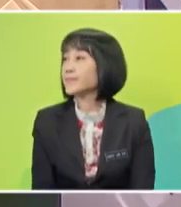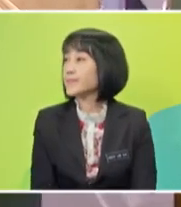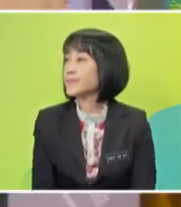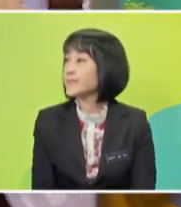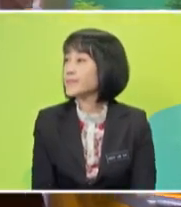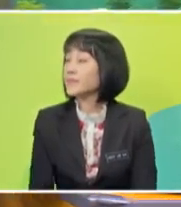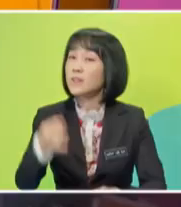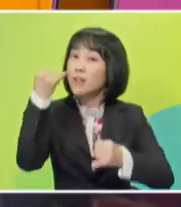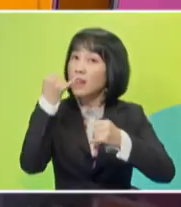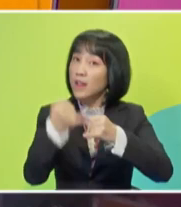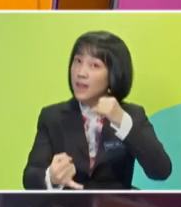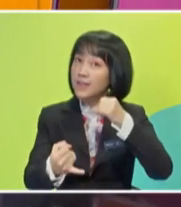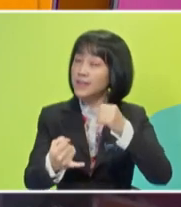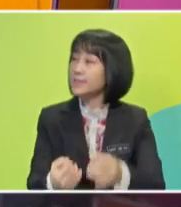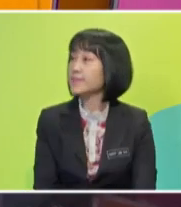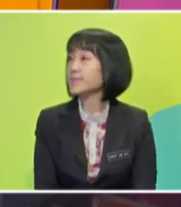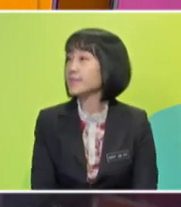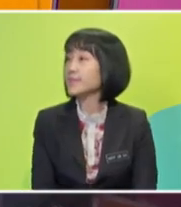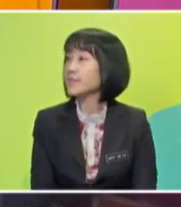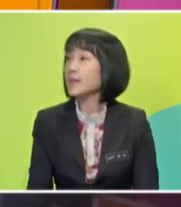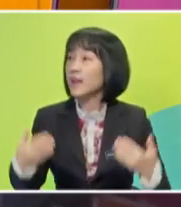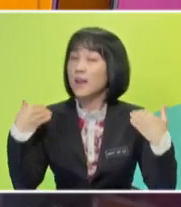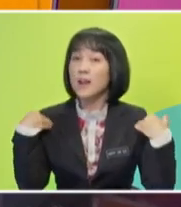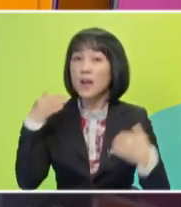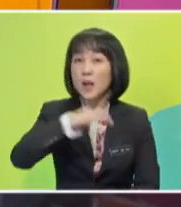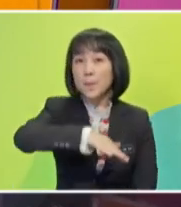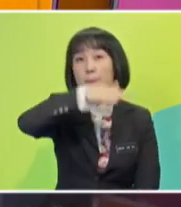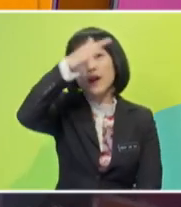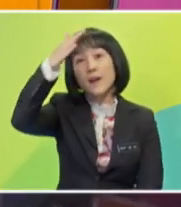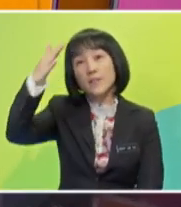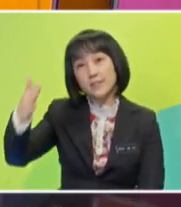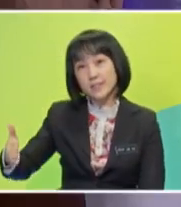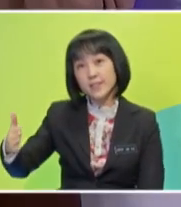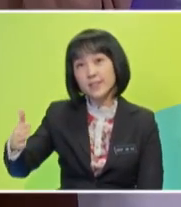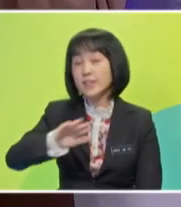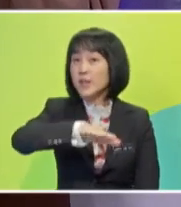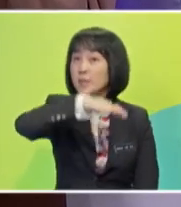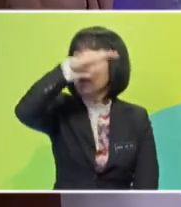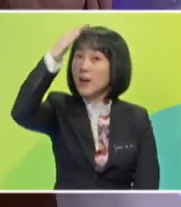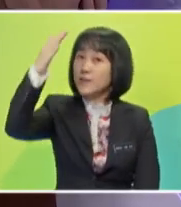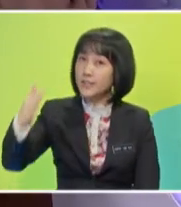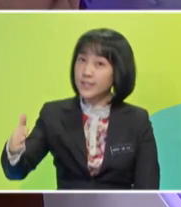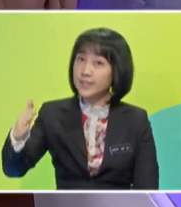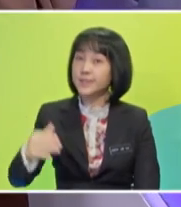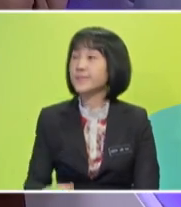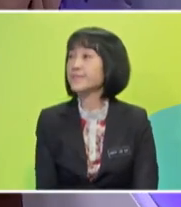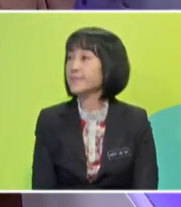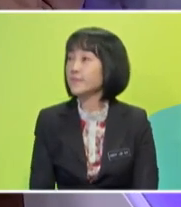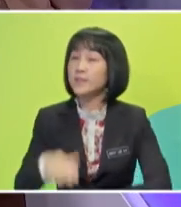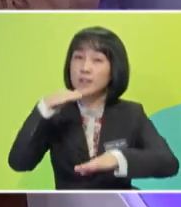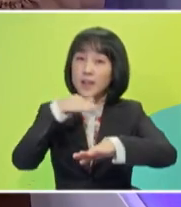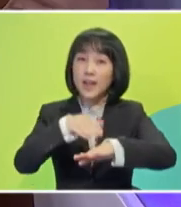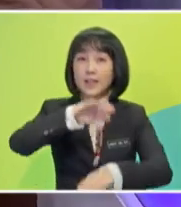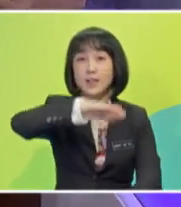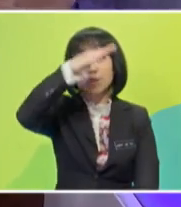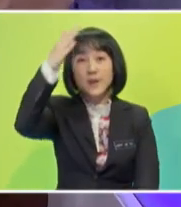last but not least, we have mountains. Mountains. So at the